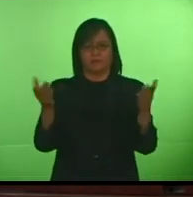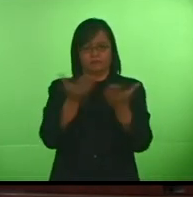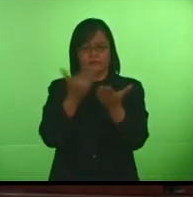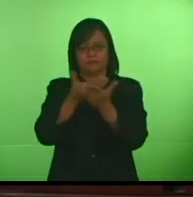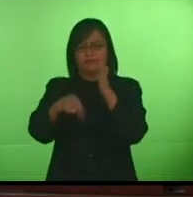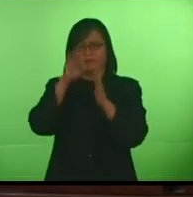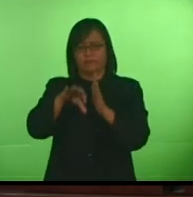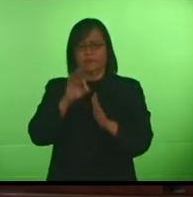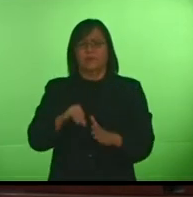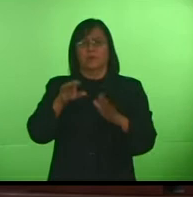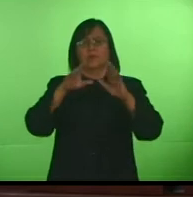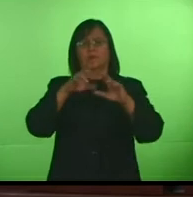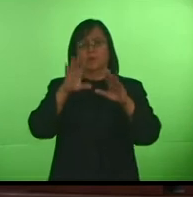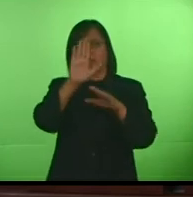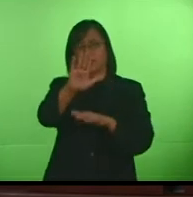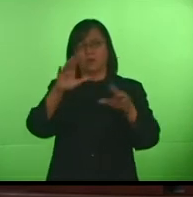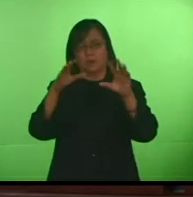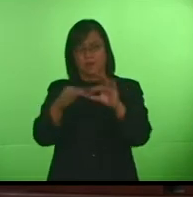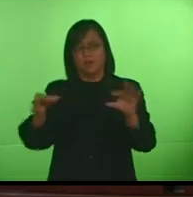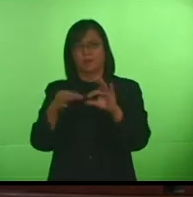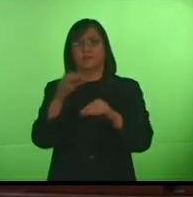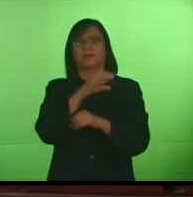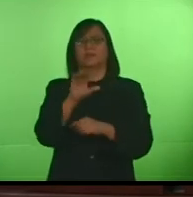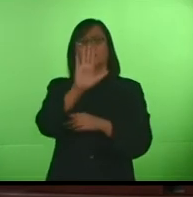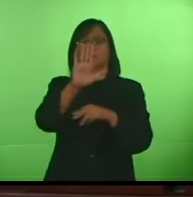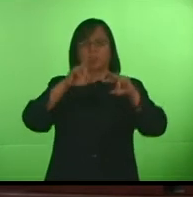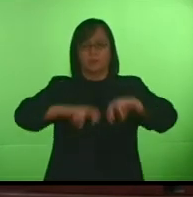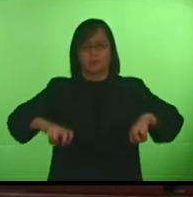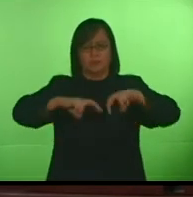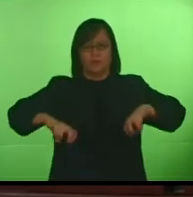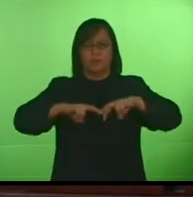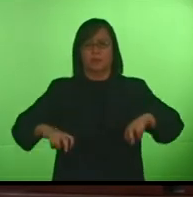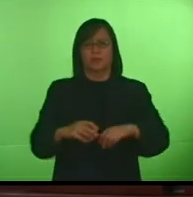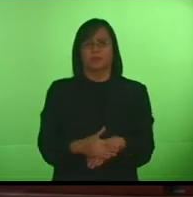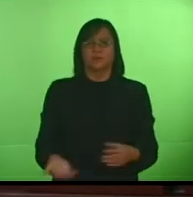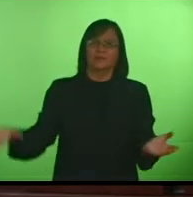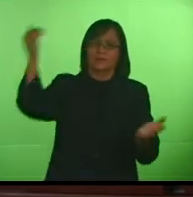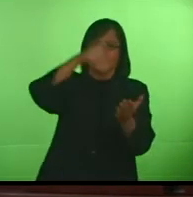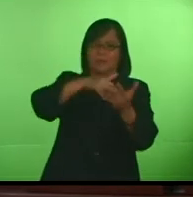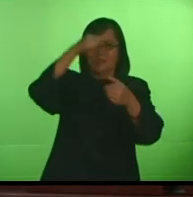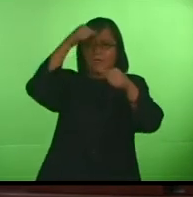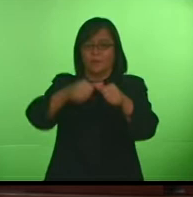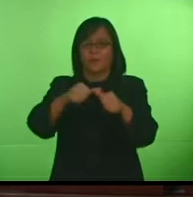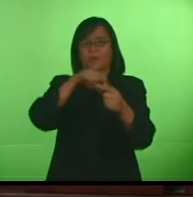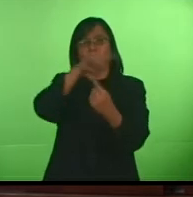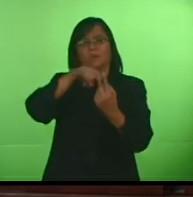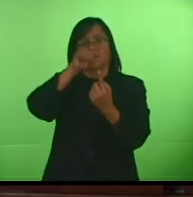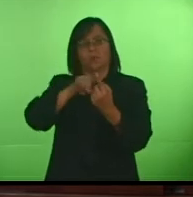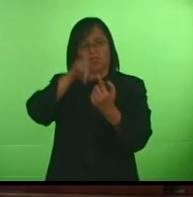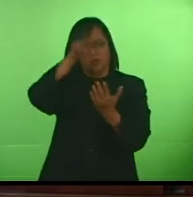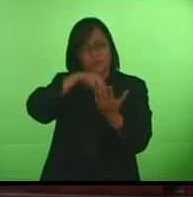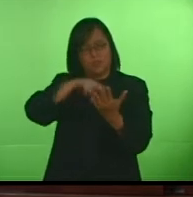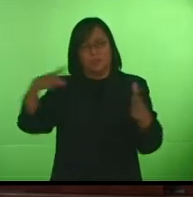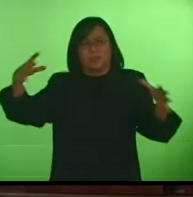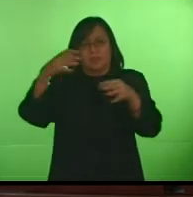your research. And let me remind you again, when you read the abstract or you try